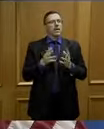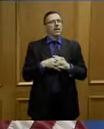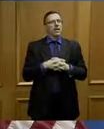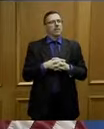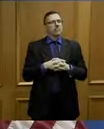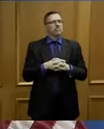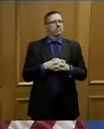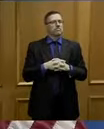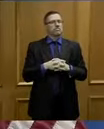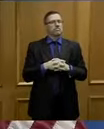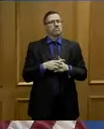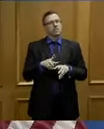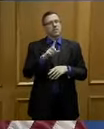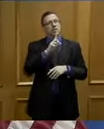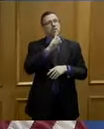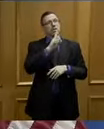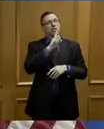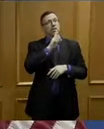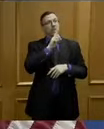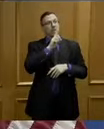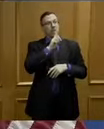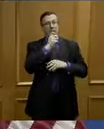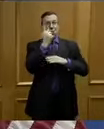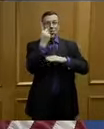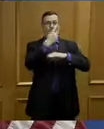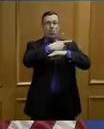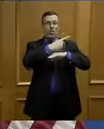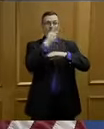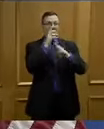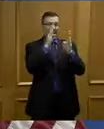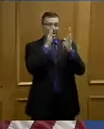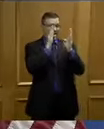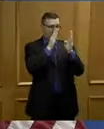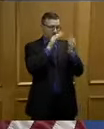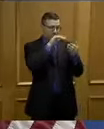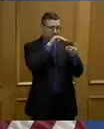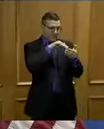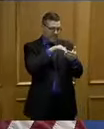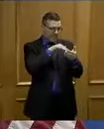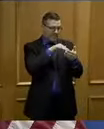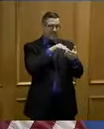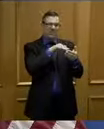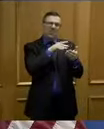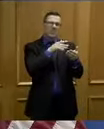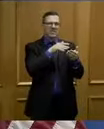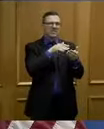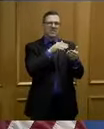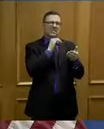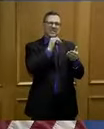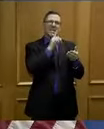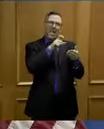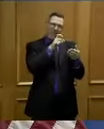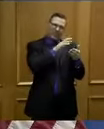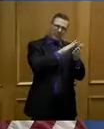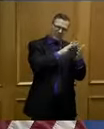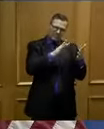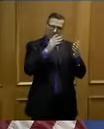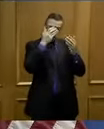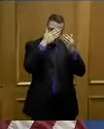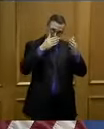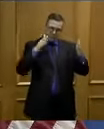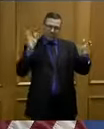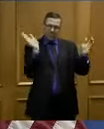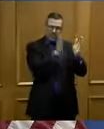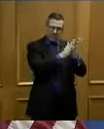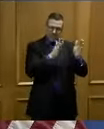too much importance on one day's worth of data. We do know that our numbers will climb as we increase testing